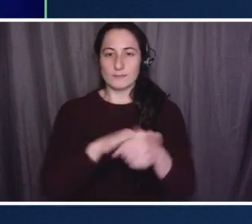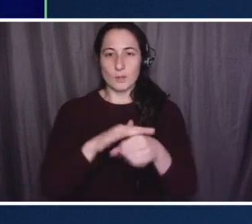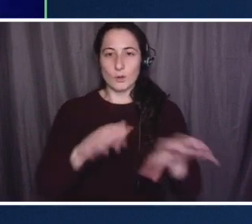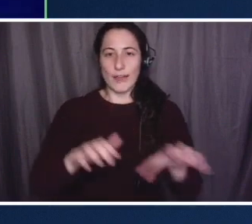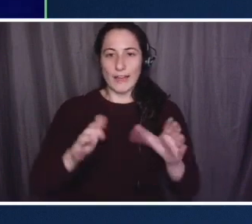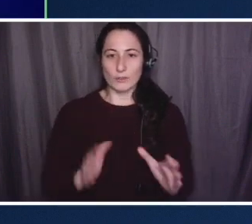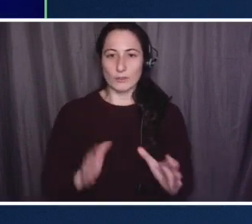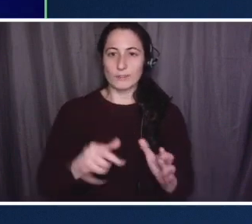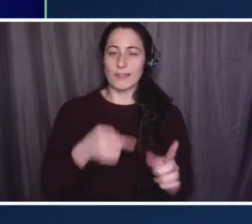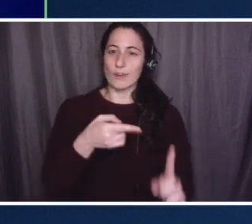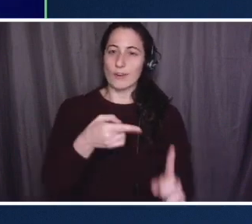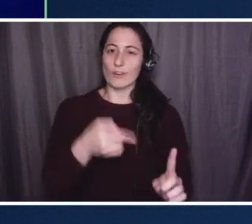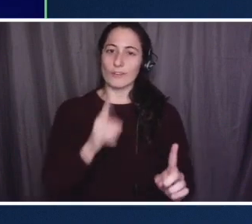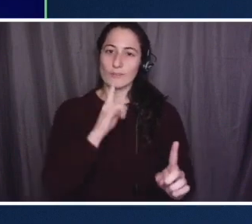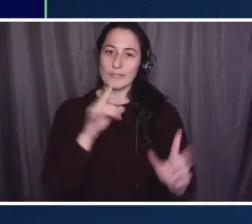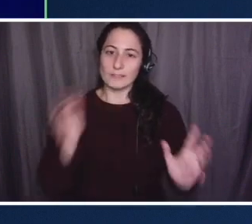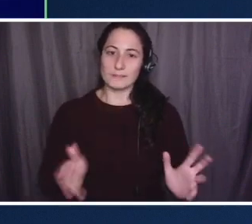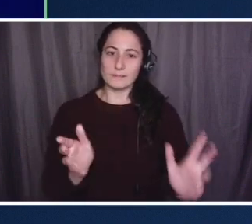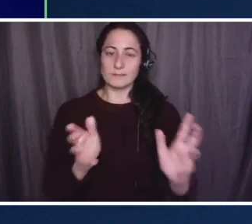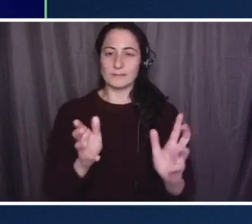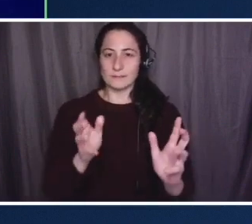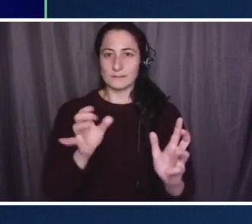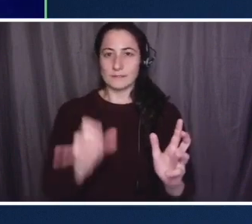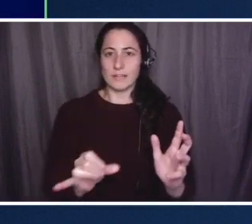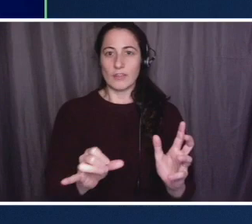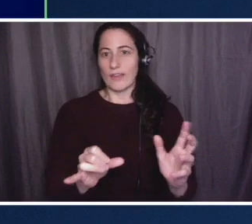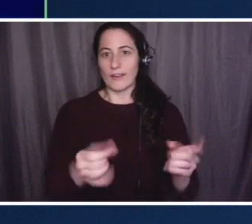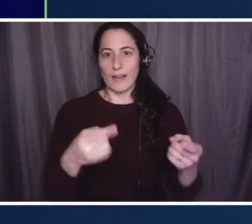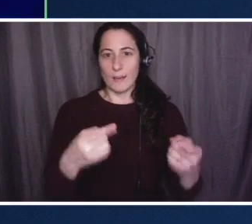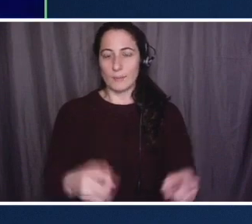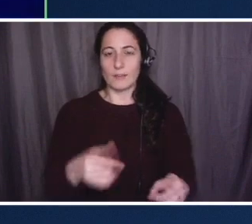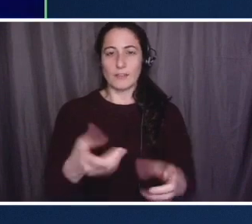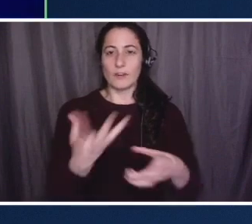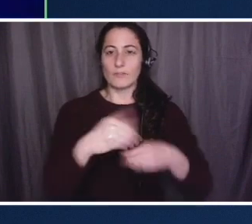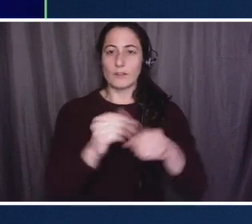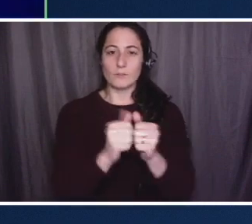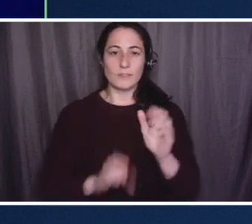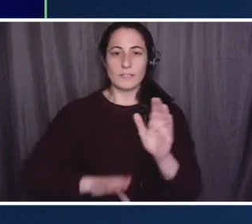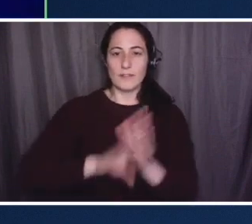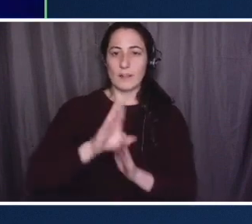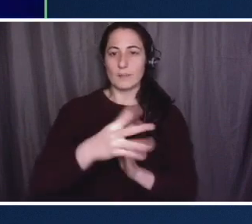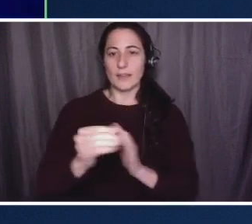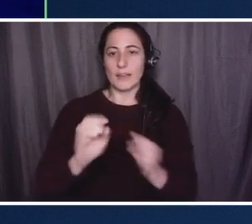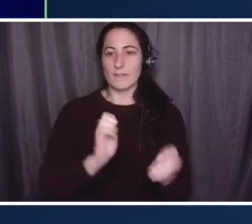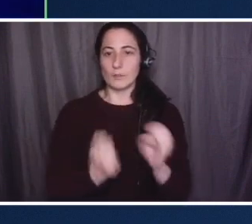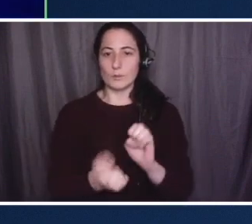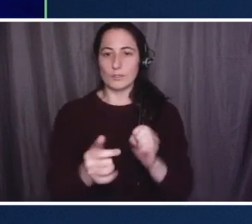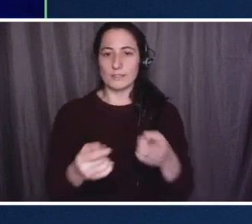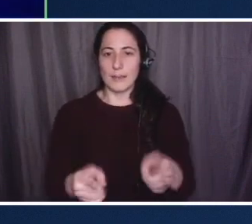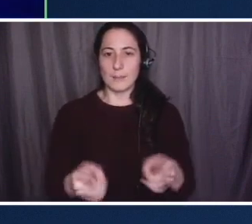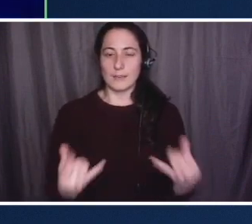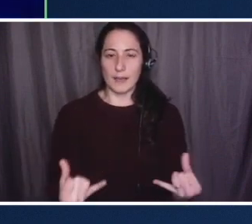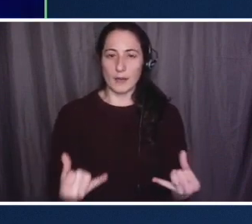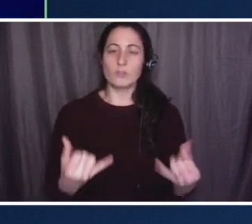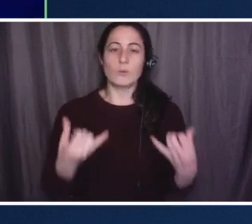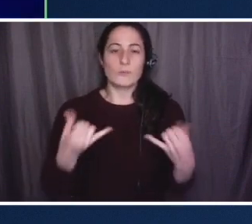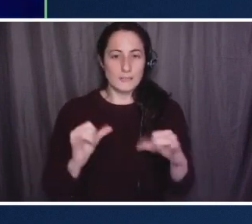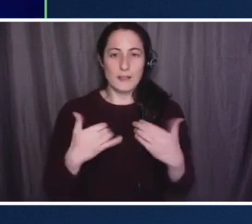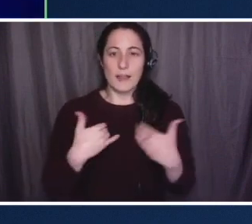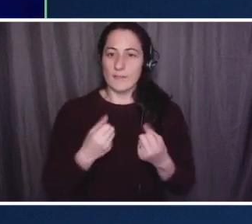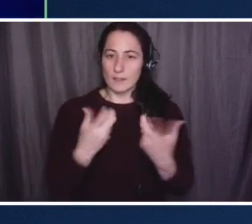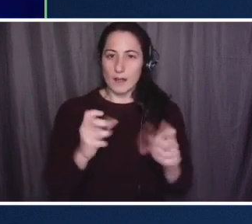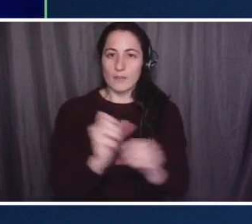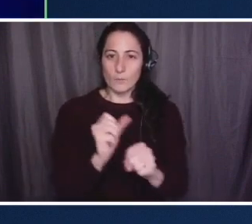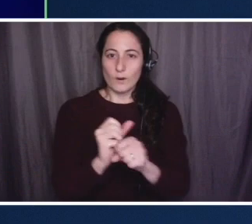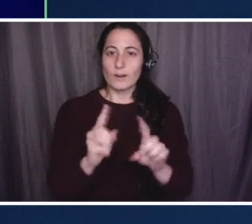right, is something that is, to me, in development and evolution that we've made. So there's a lot of work to do, but we're making progress, and we're sitting here with that premise.